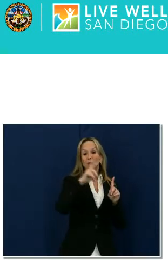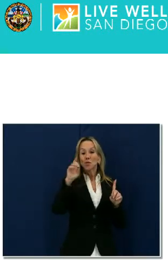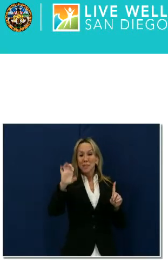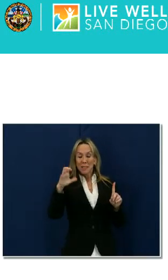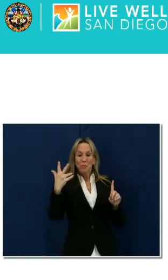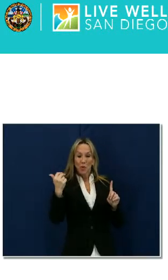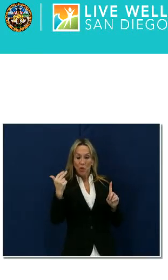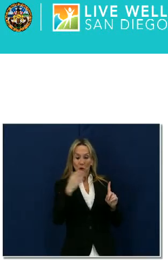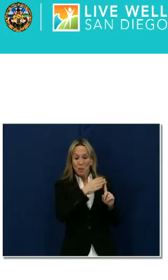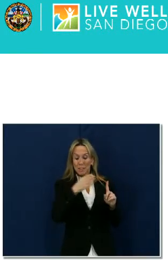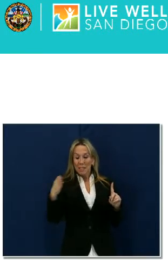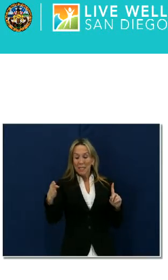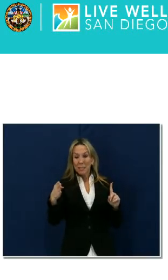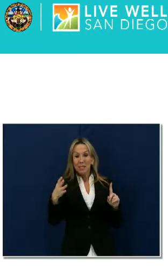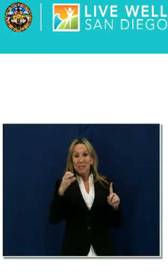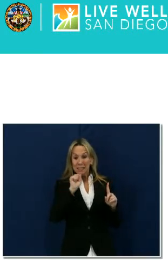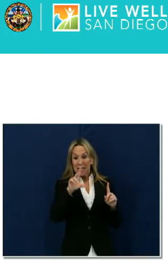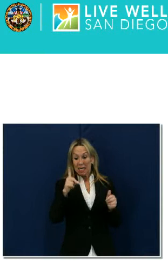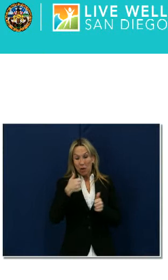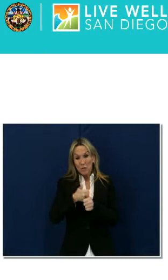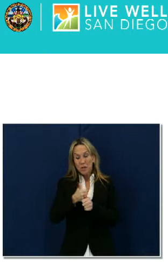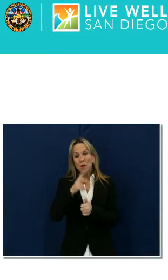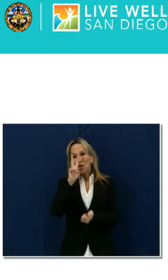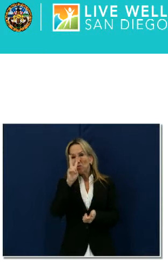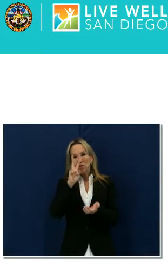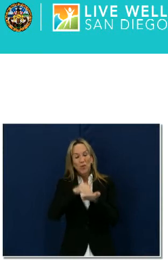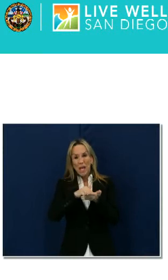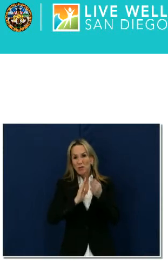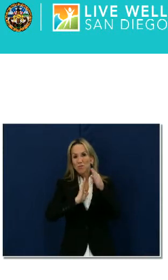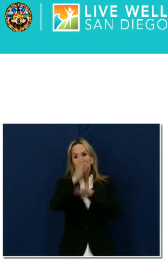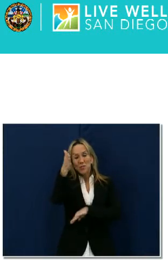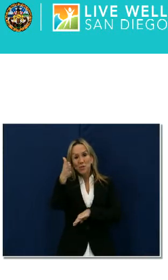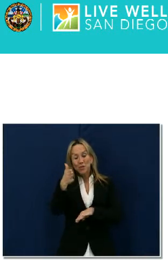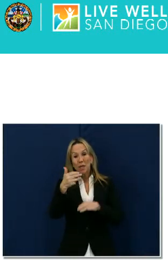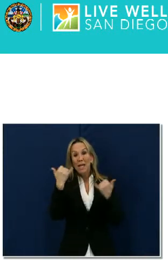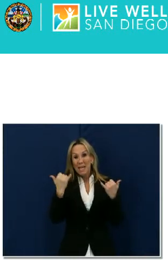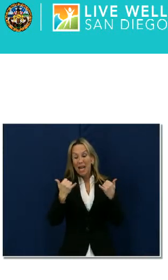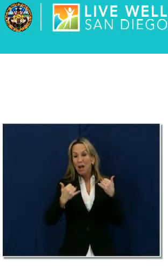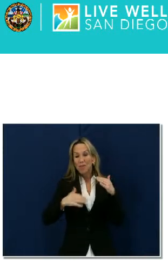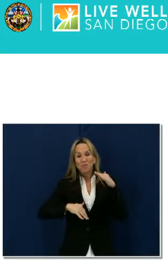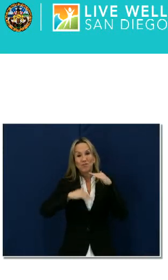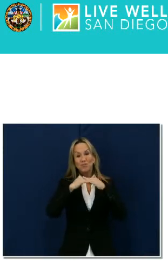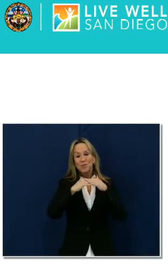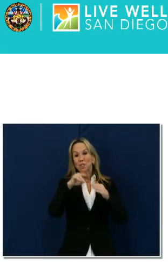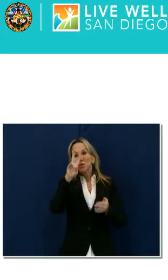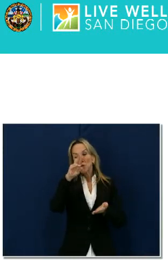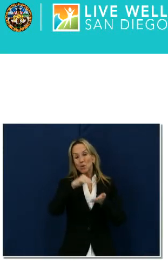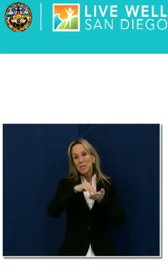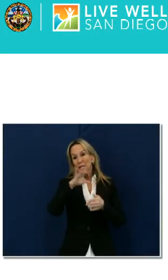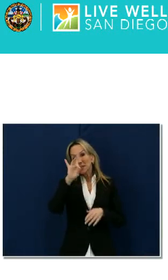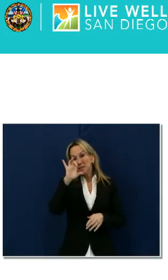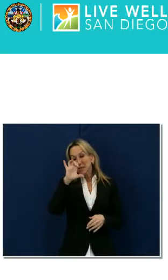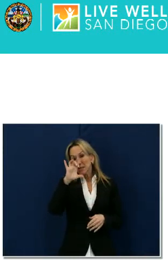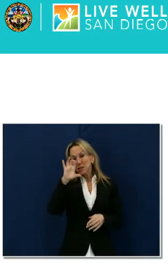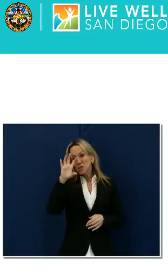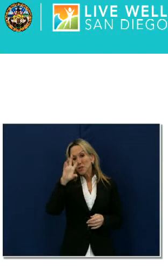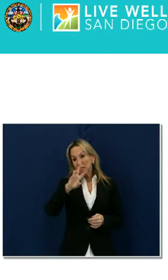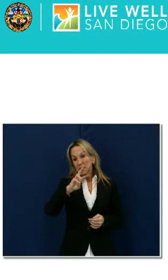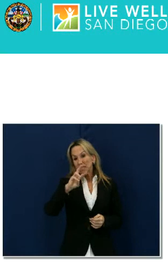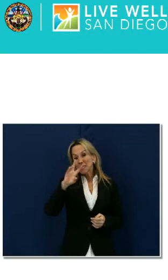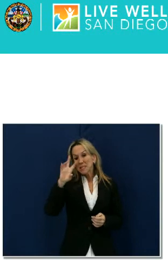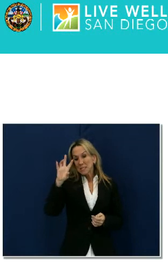reported over 2,000 cases. The record high is now at 2,867 cases on December